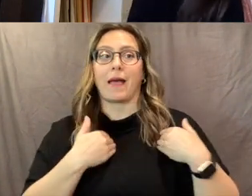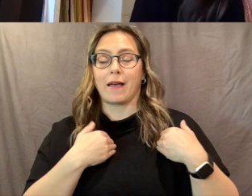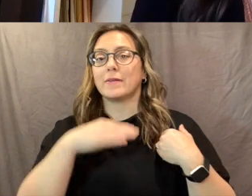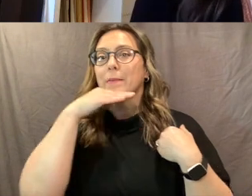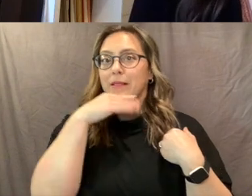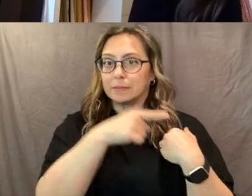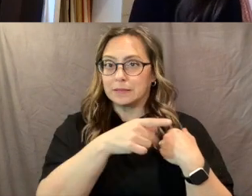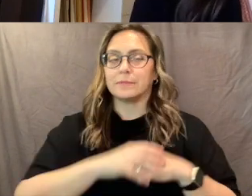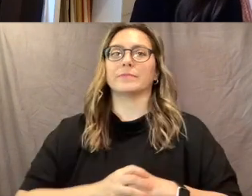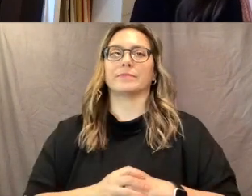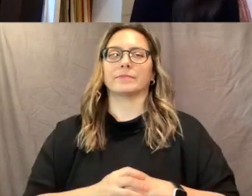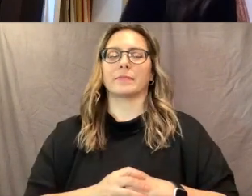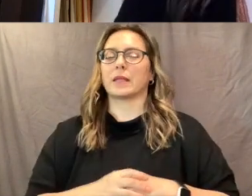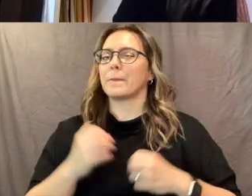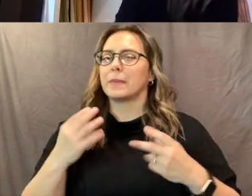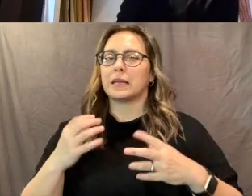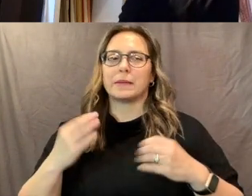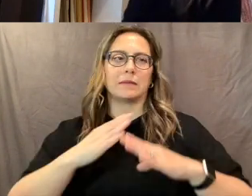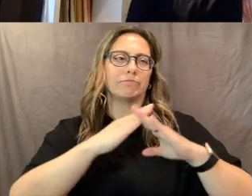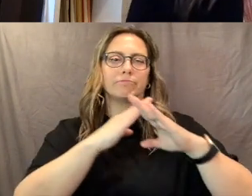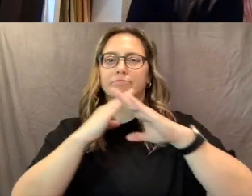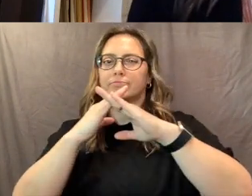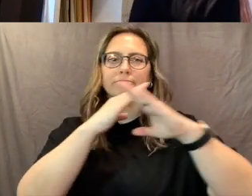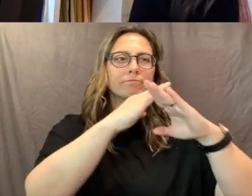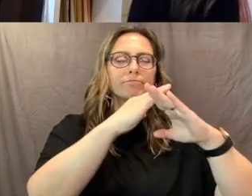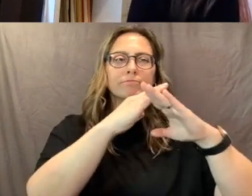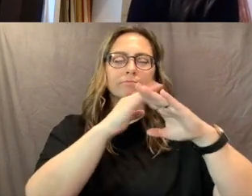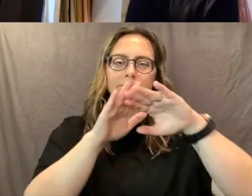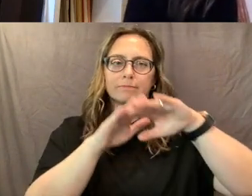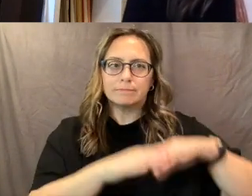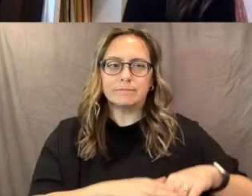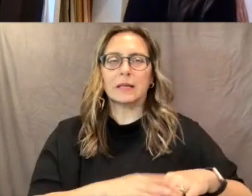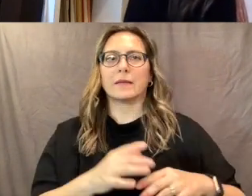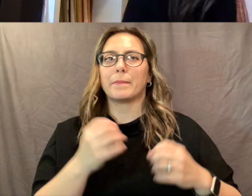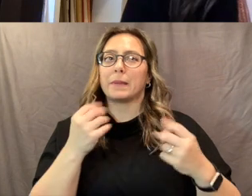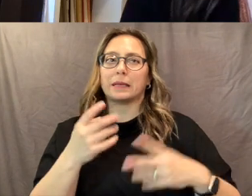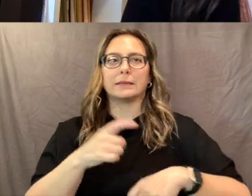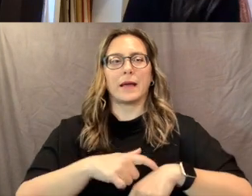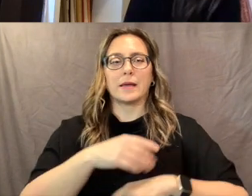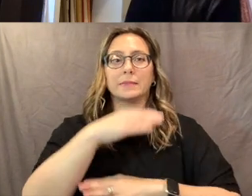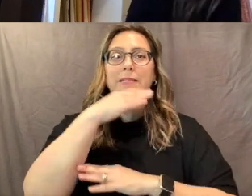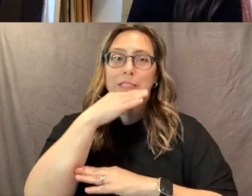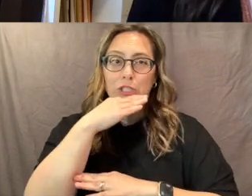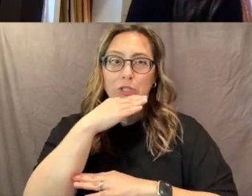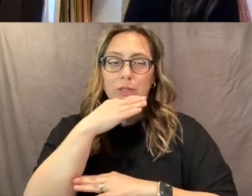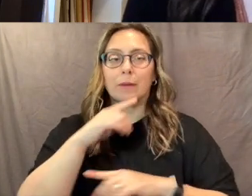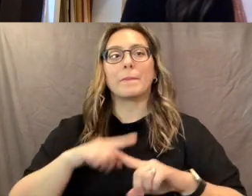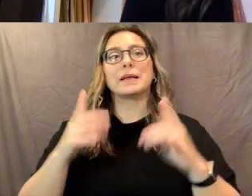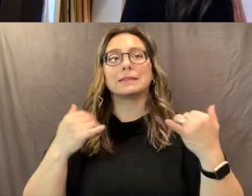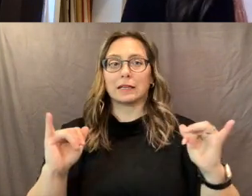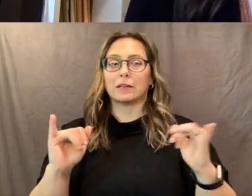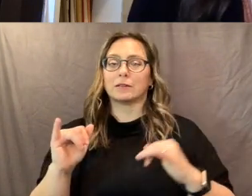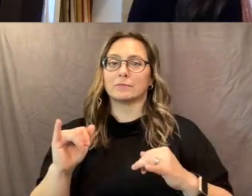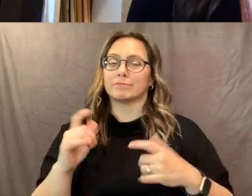with epilepsy. People have overcome unsurmountable odds, or, you know,